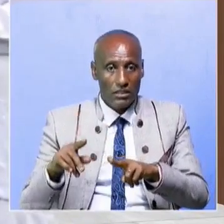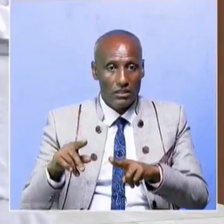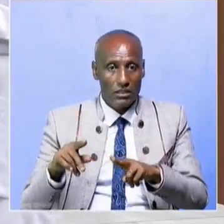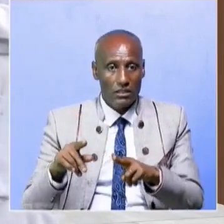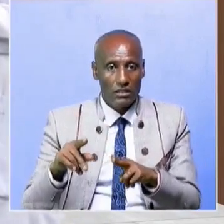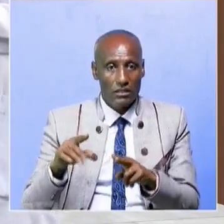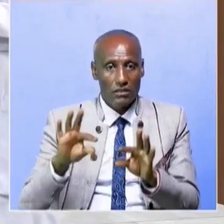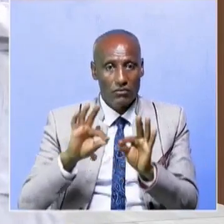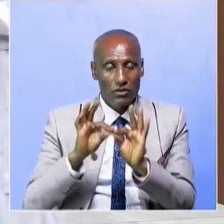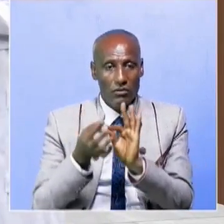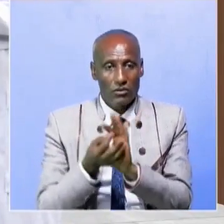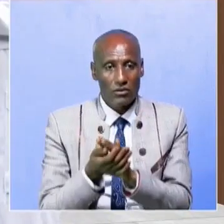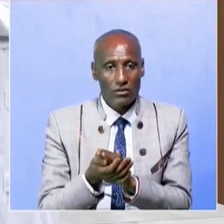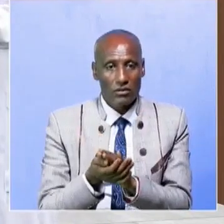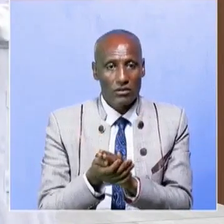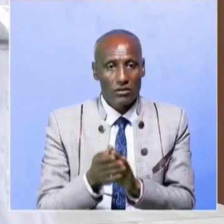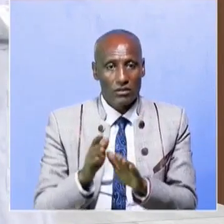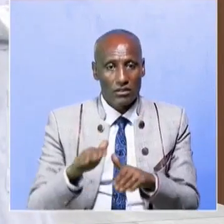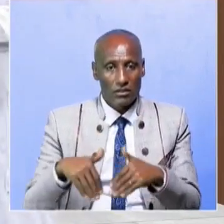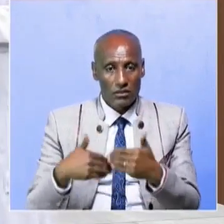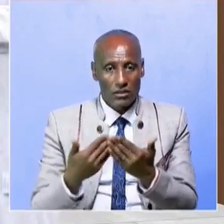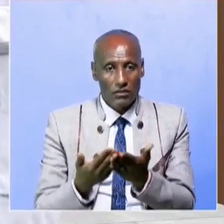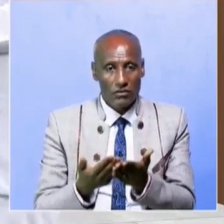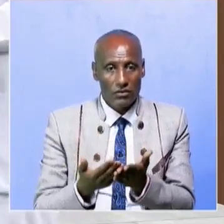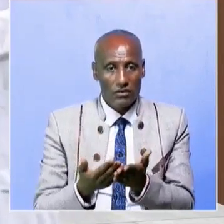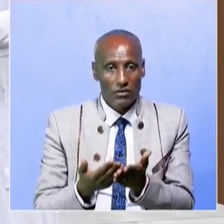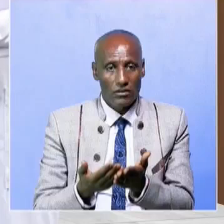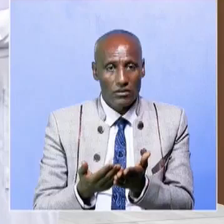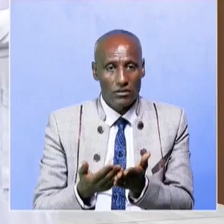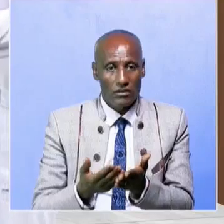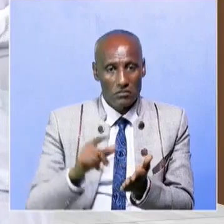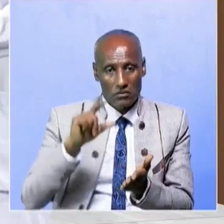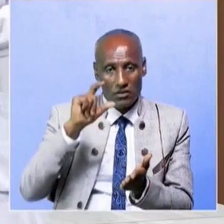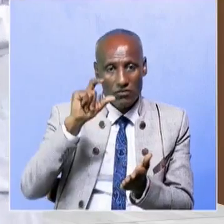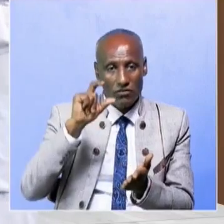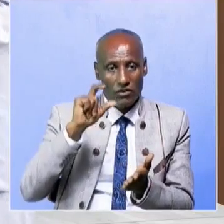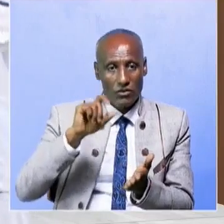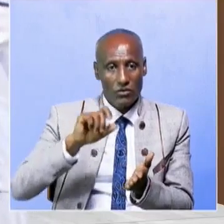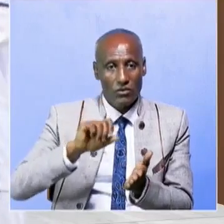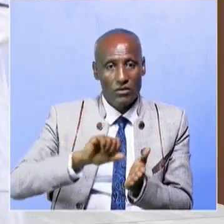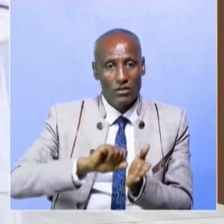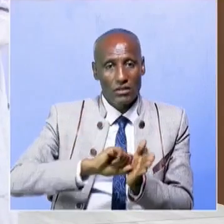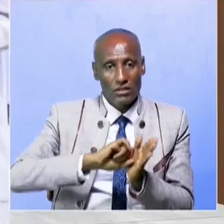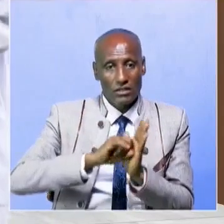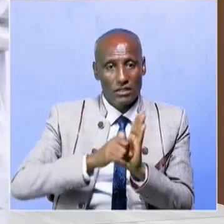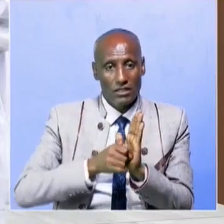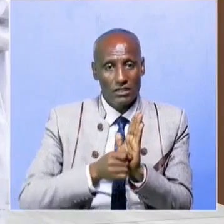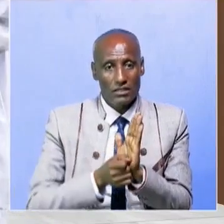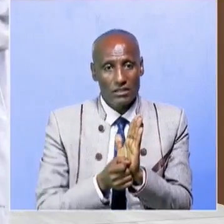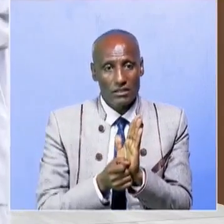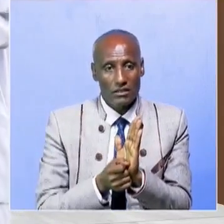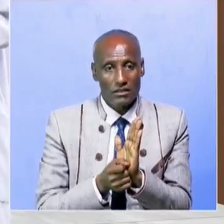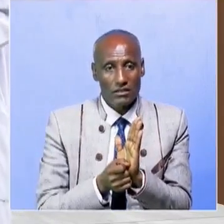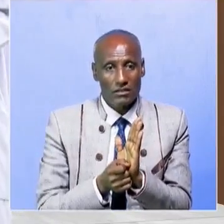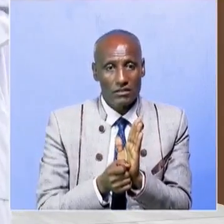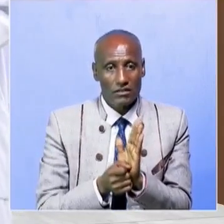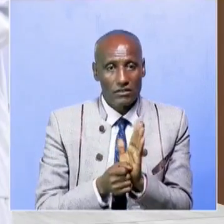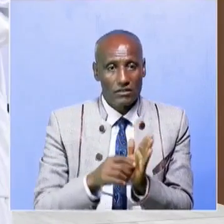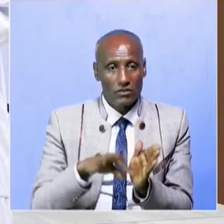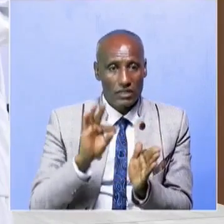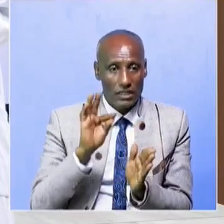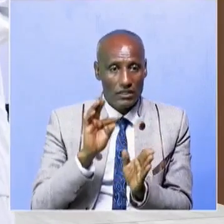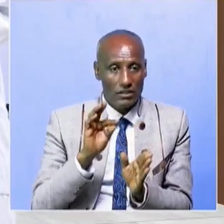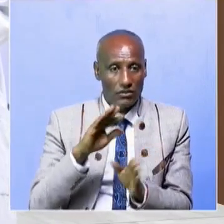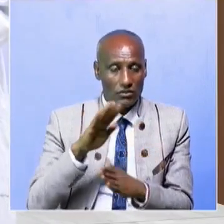bit. And I will give you a few seconds to finish this and we will do it together. I'm sure you will get all